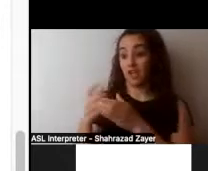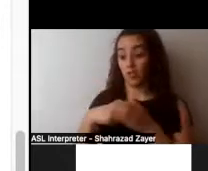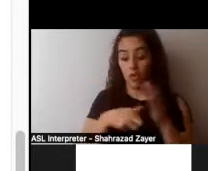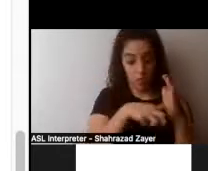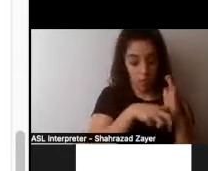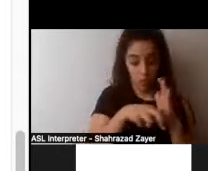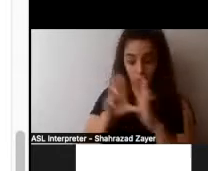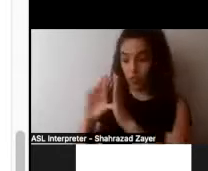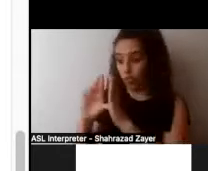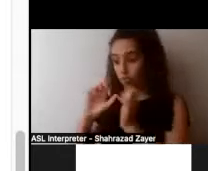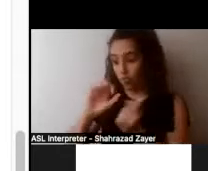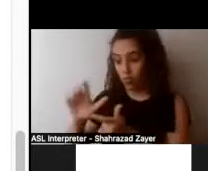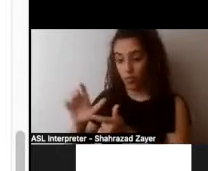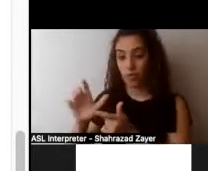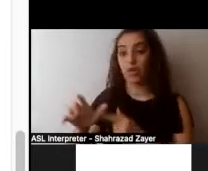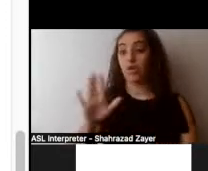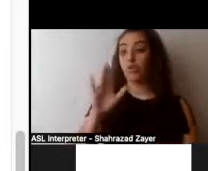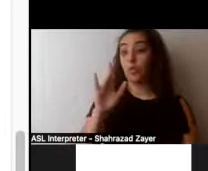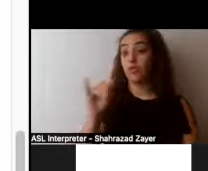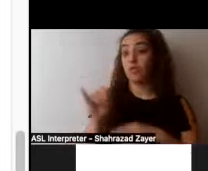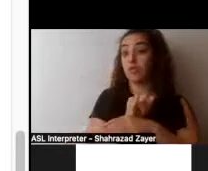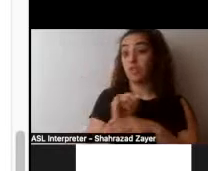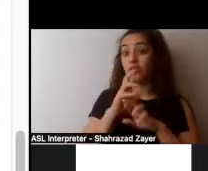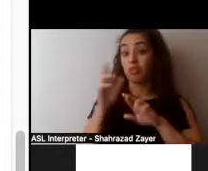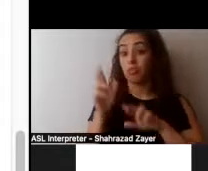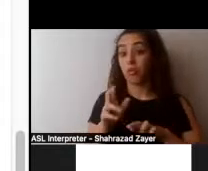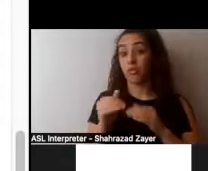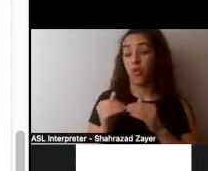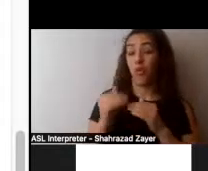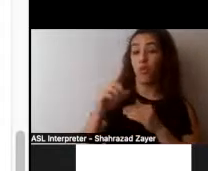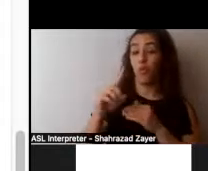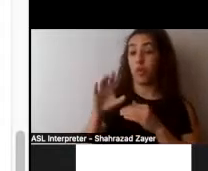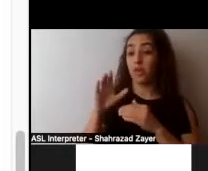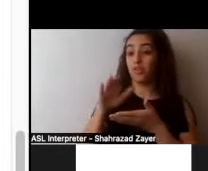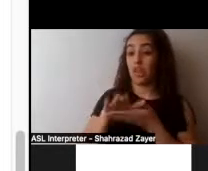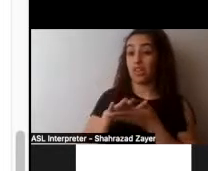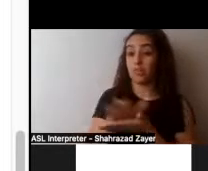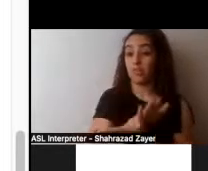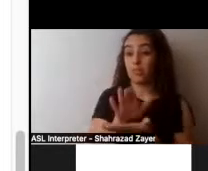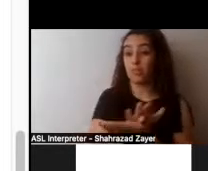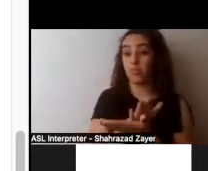25 industry reports, over 100 academic papers. And we've provided